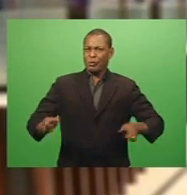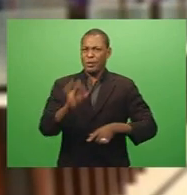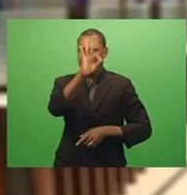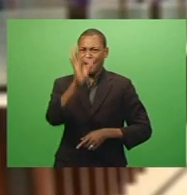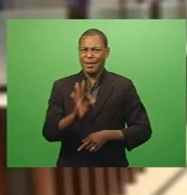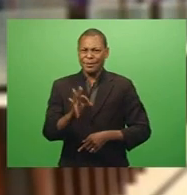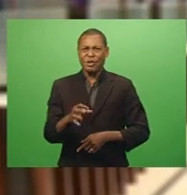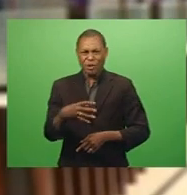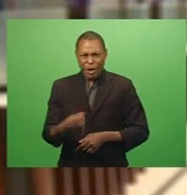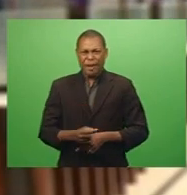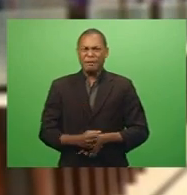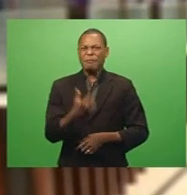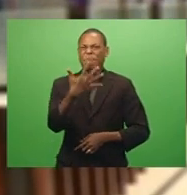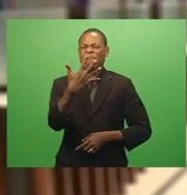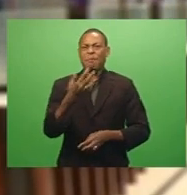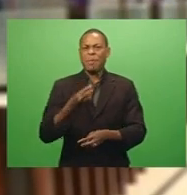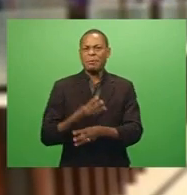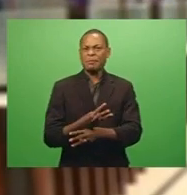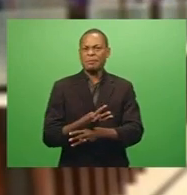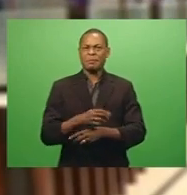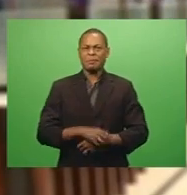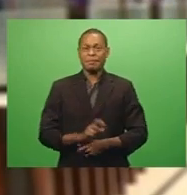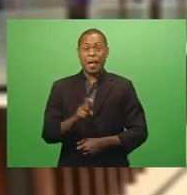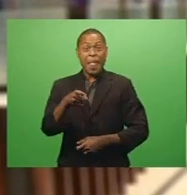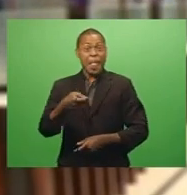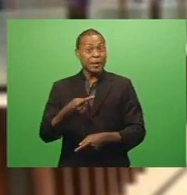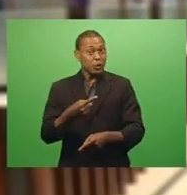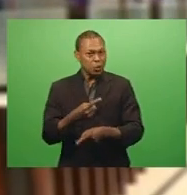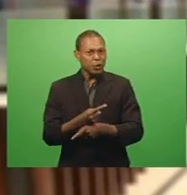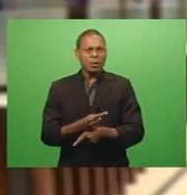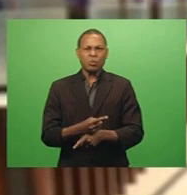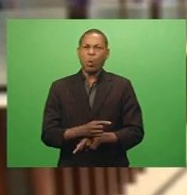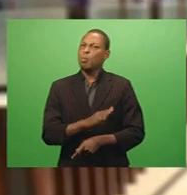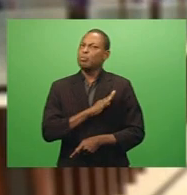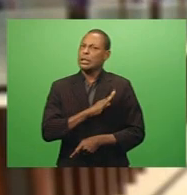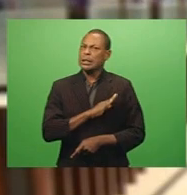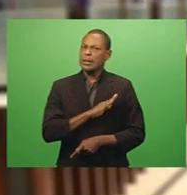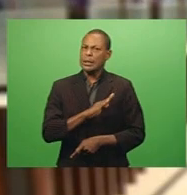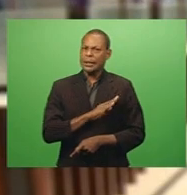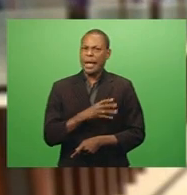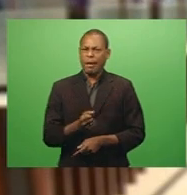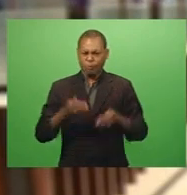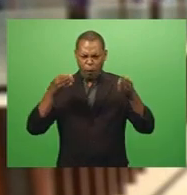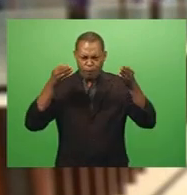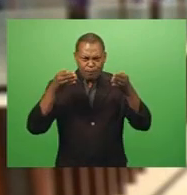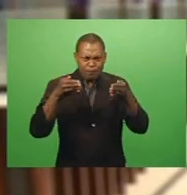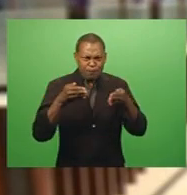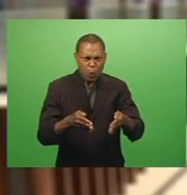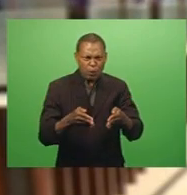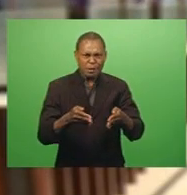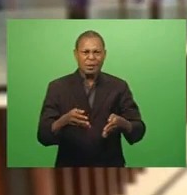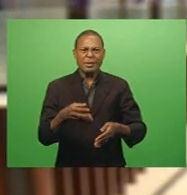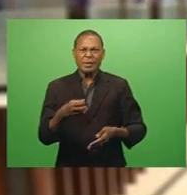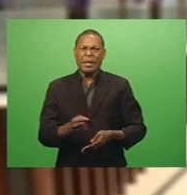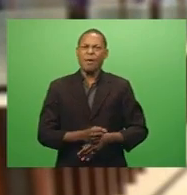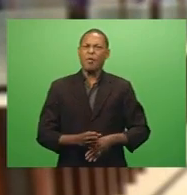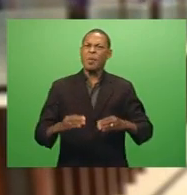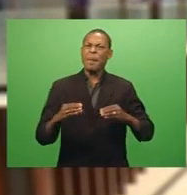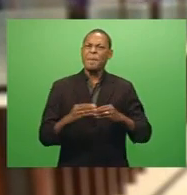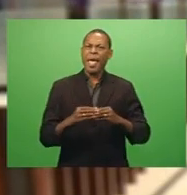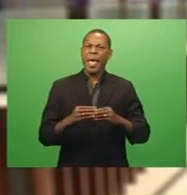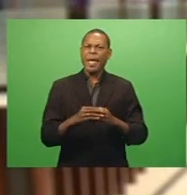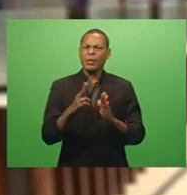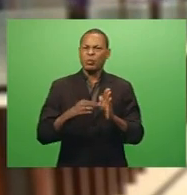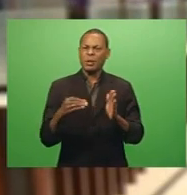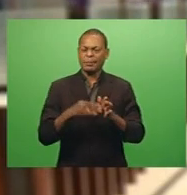in 5 months. Next week, too, will be a busy one, with major focus being on the Reserve Bank of New Zealand's interest rate